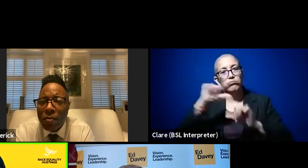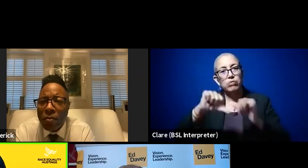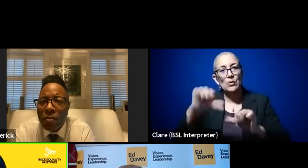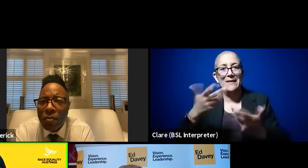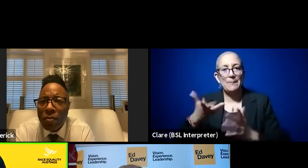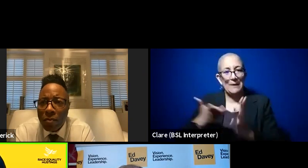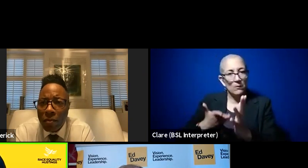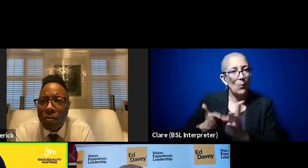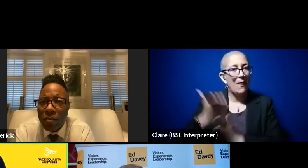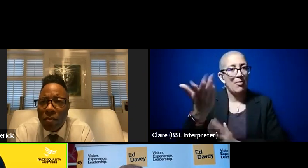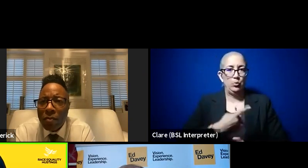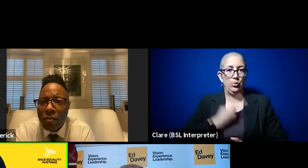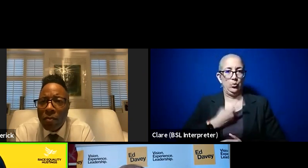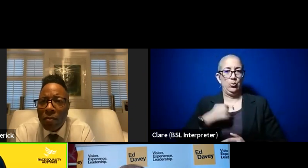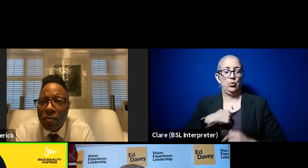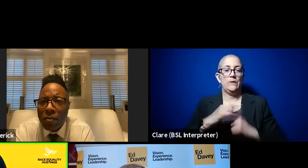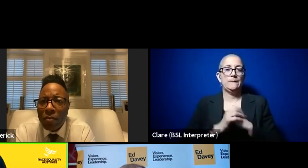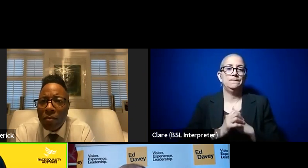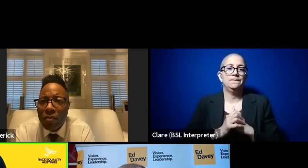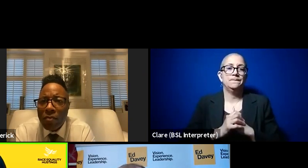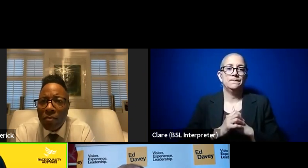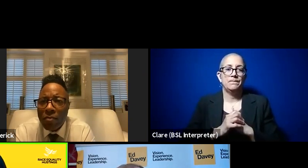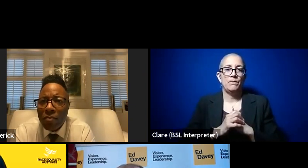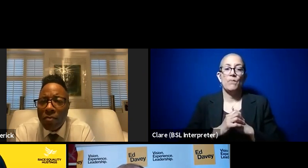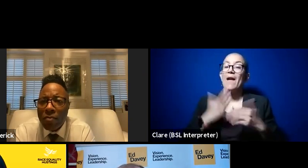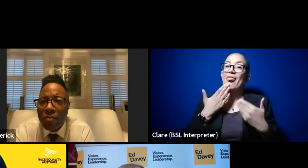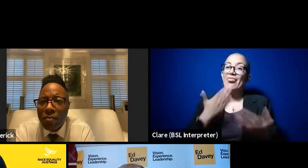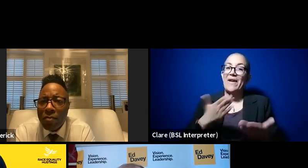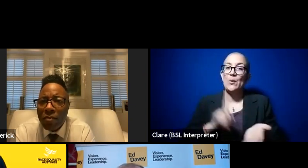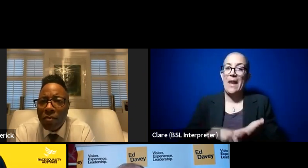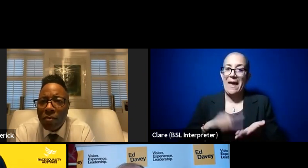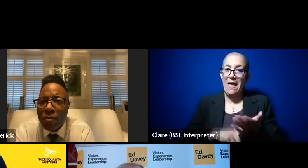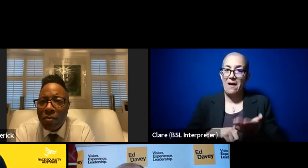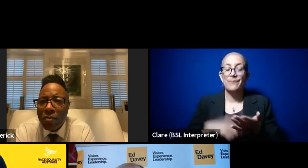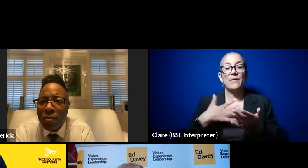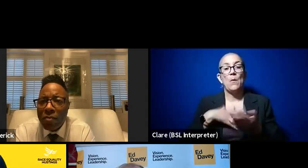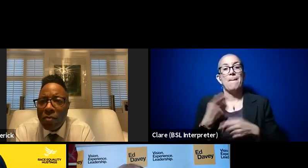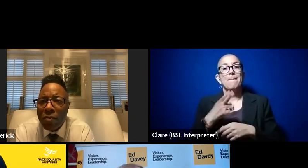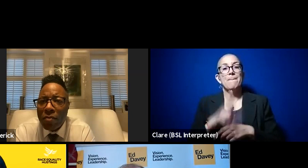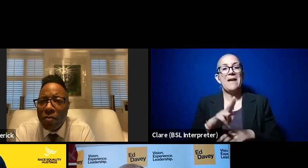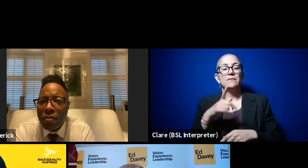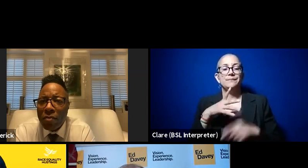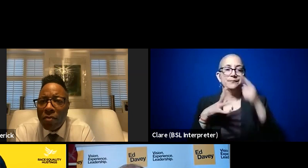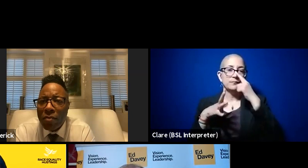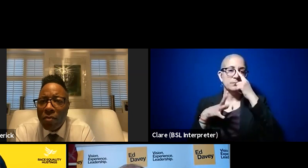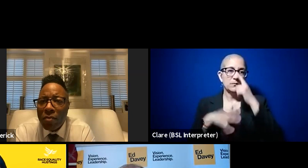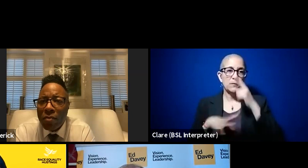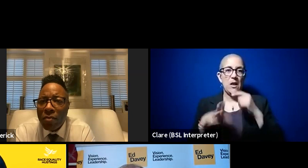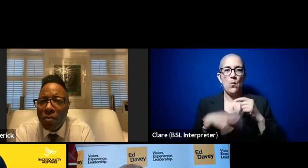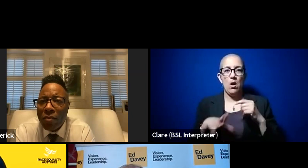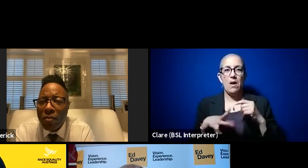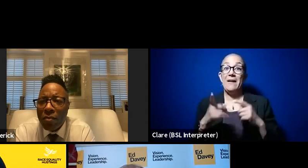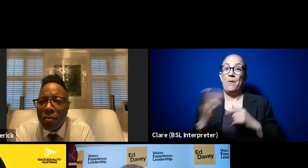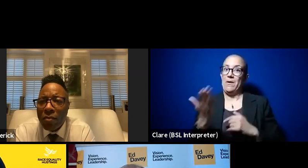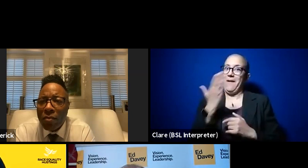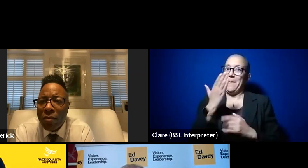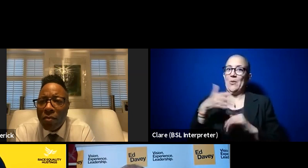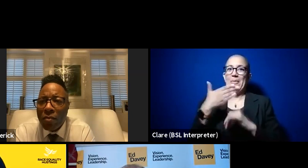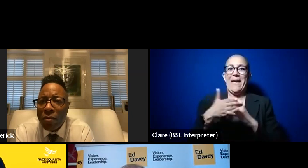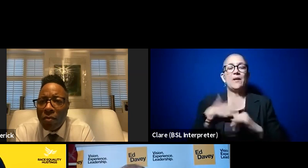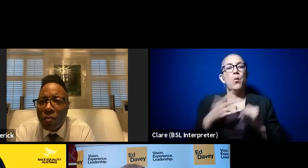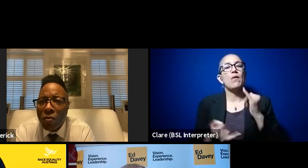I personally went through. Thanks, Leila. I'd like to come back and just give you, as we approach the end, one final